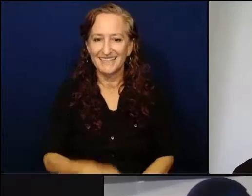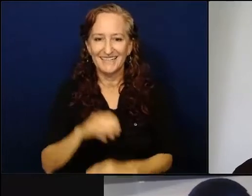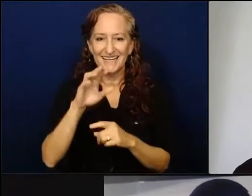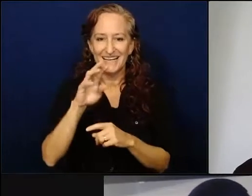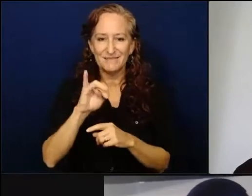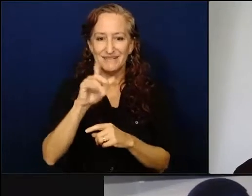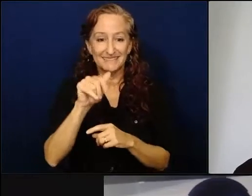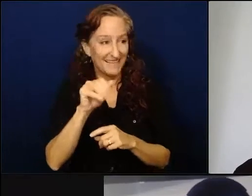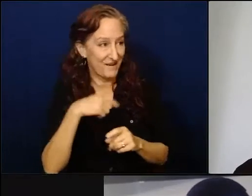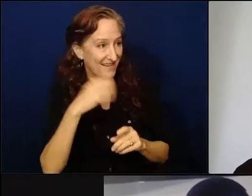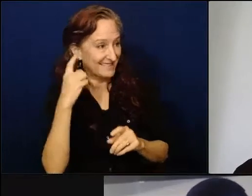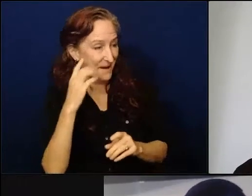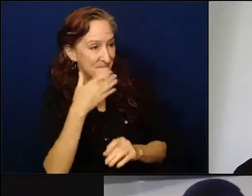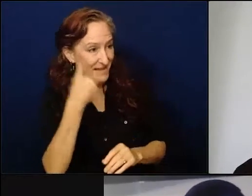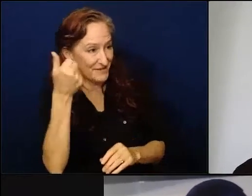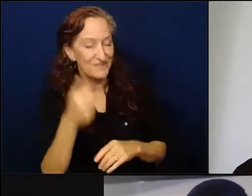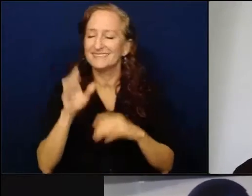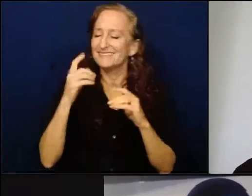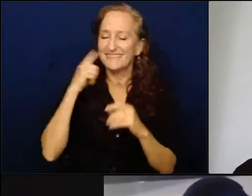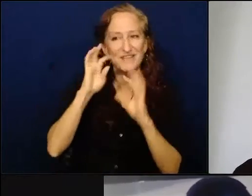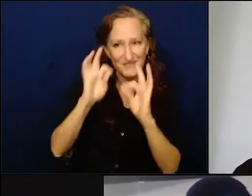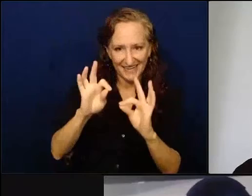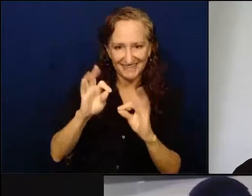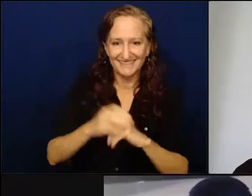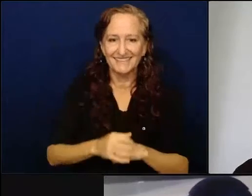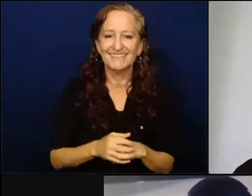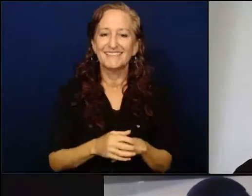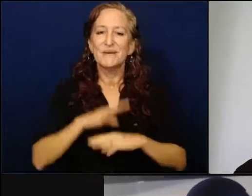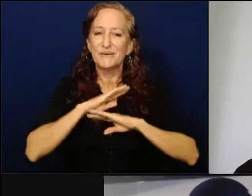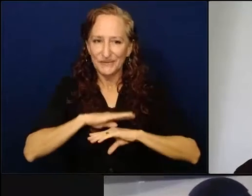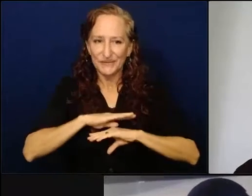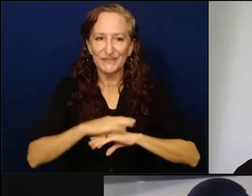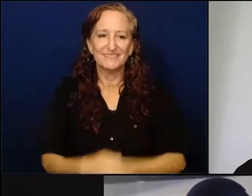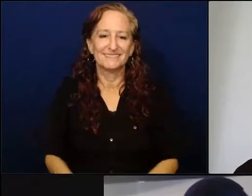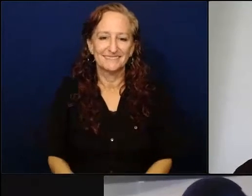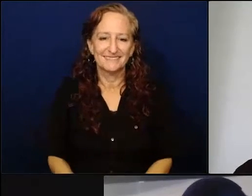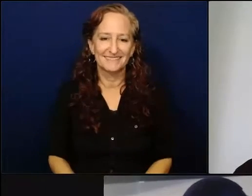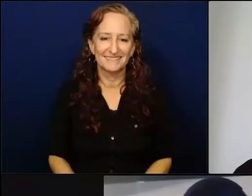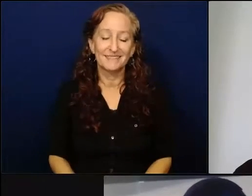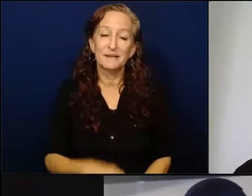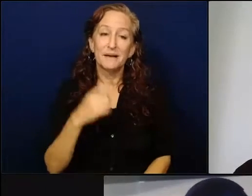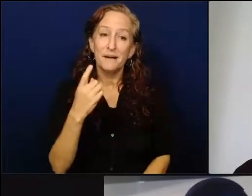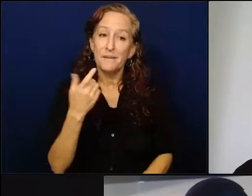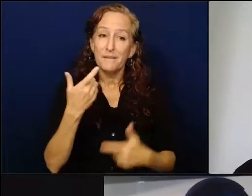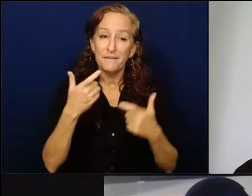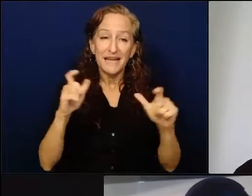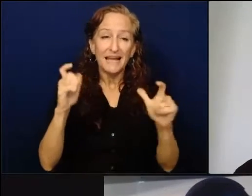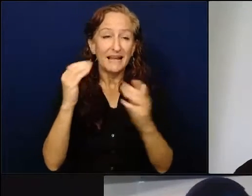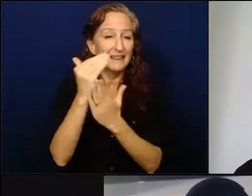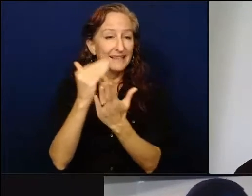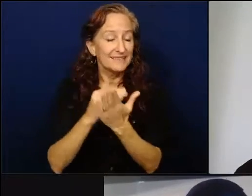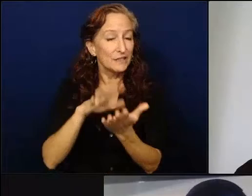sound You sound great. Okay. I would say that one of the biggest lessons that